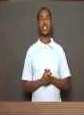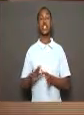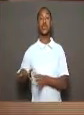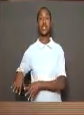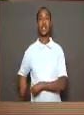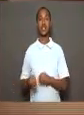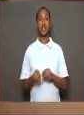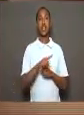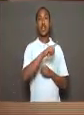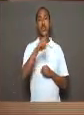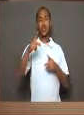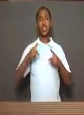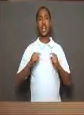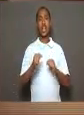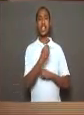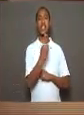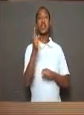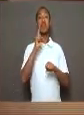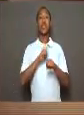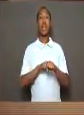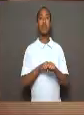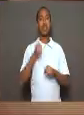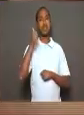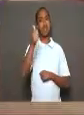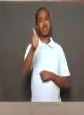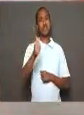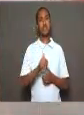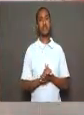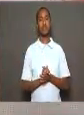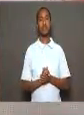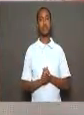Students, you should try this sometime for yourself.